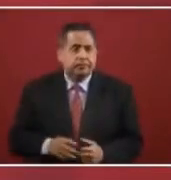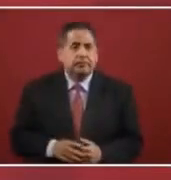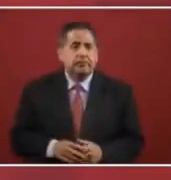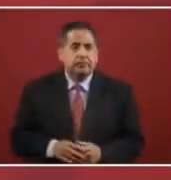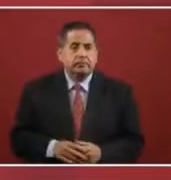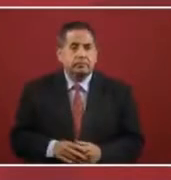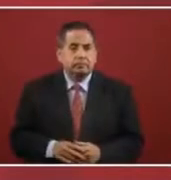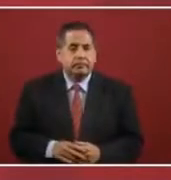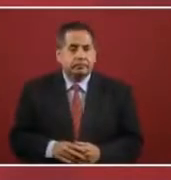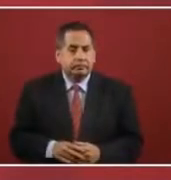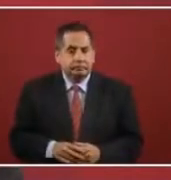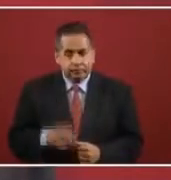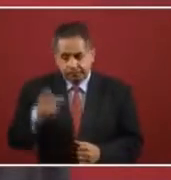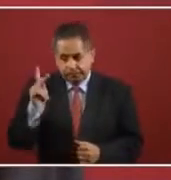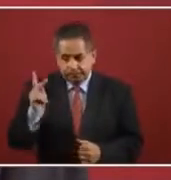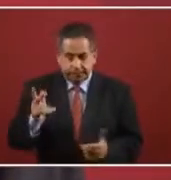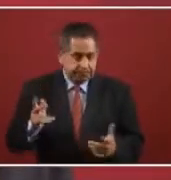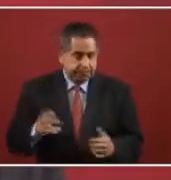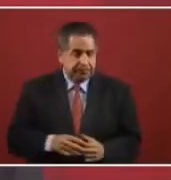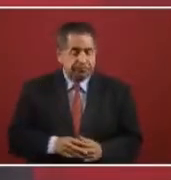However,